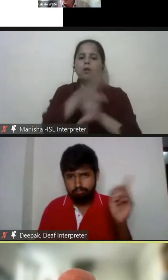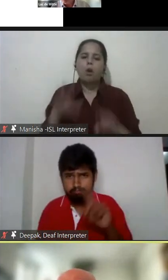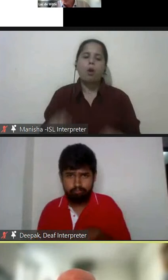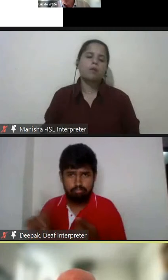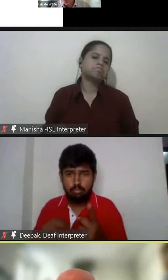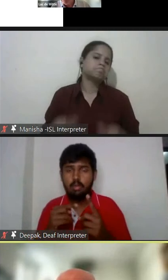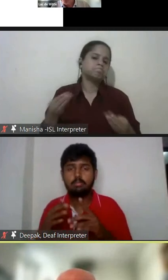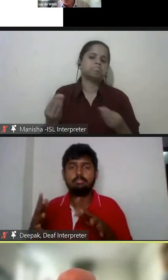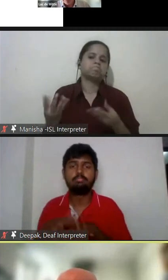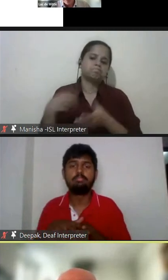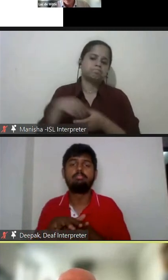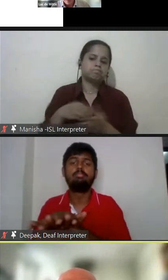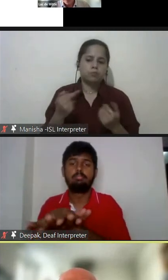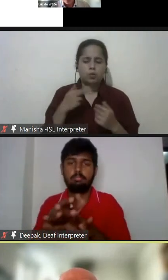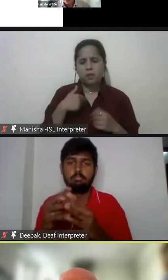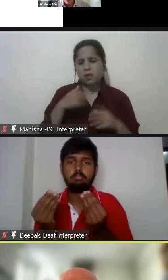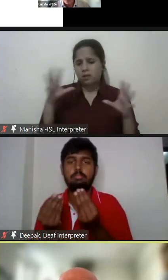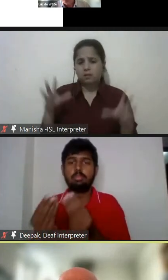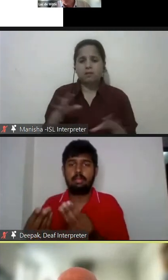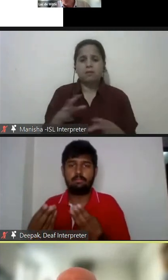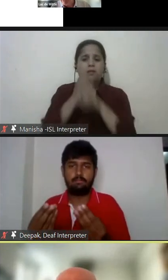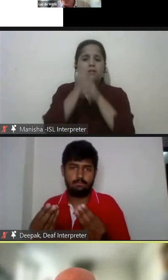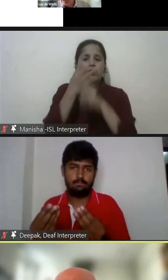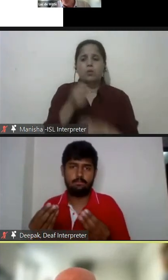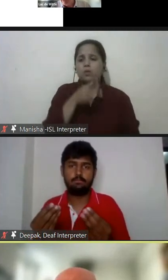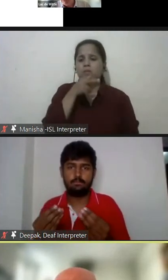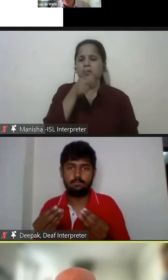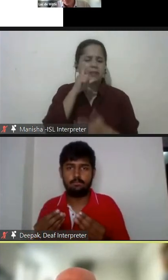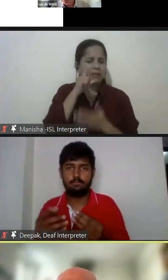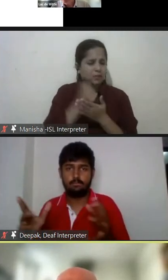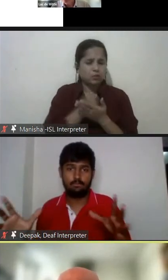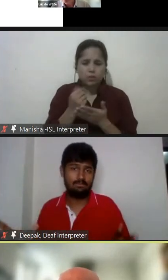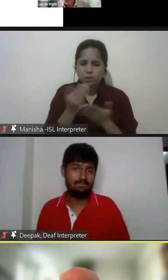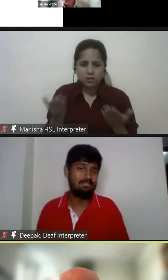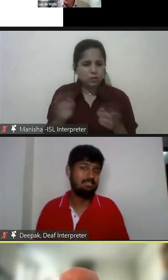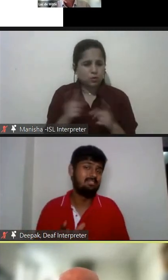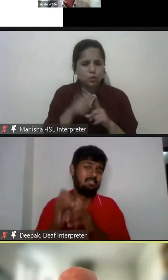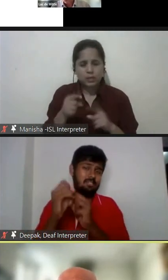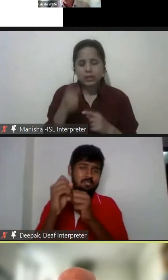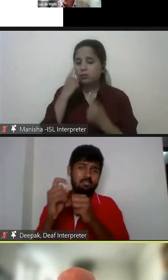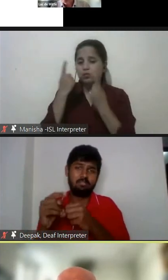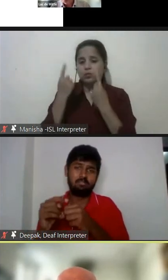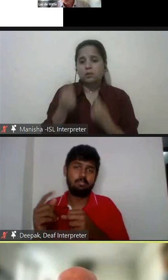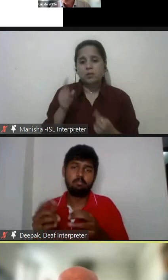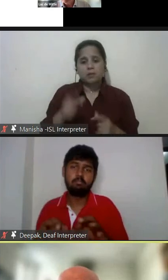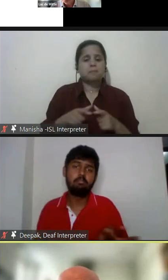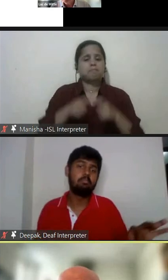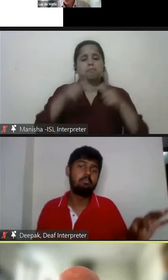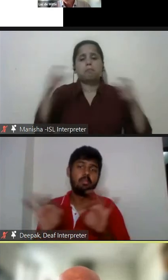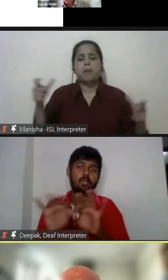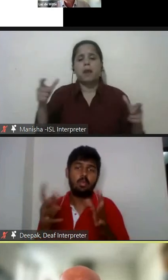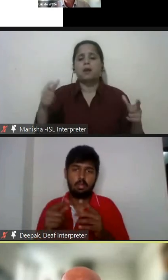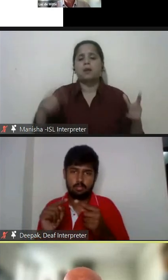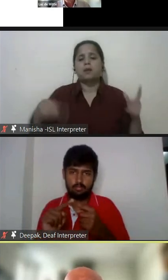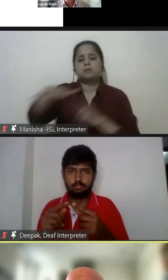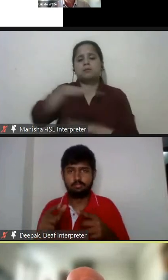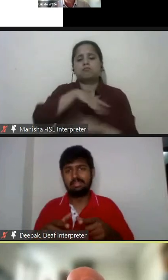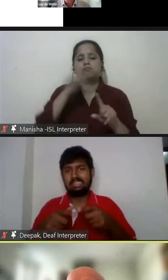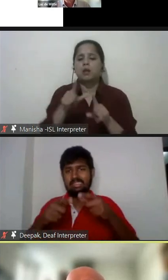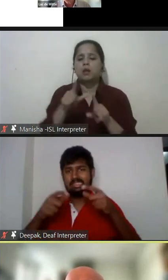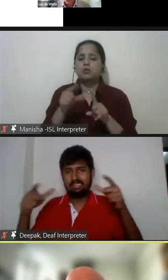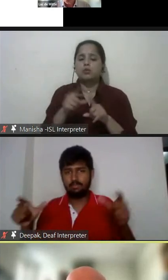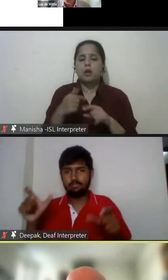my conclusion will be let's try to do this and evaluate it at a large scale. So I would hope that